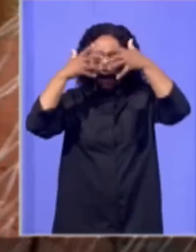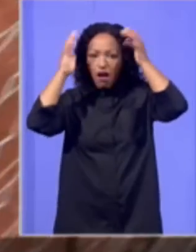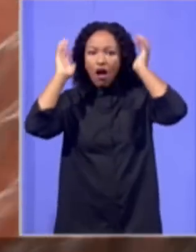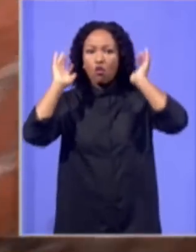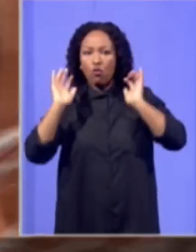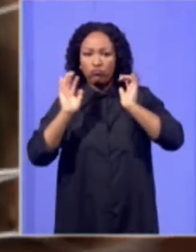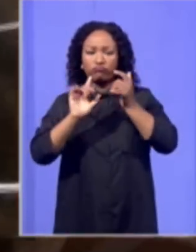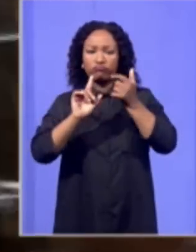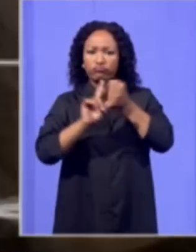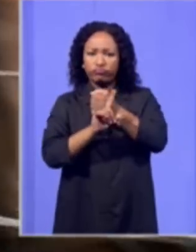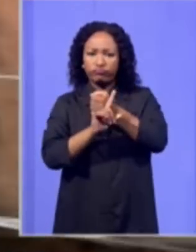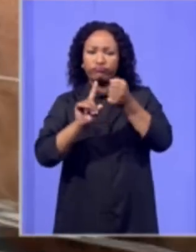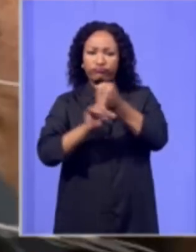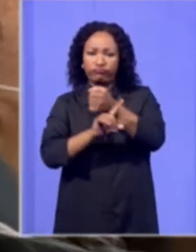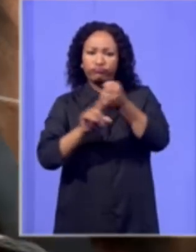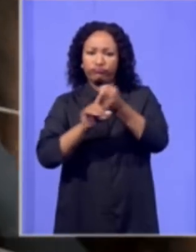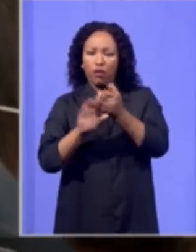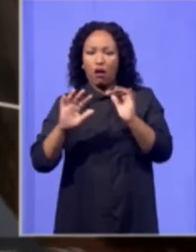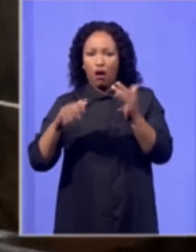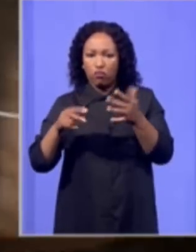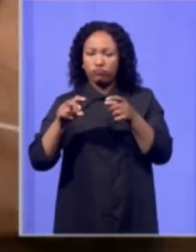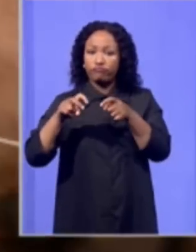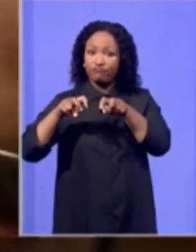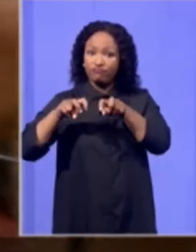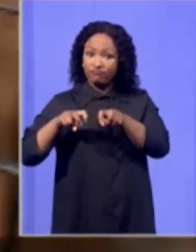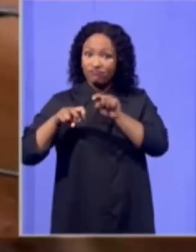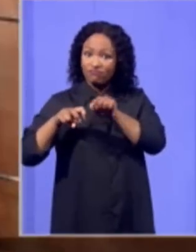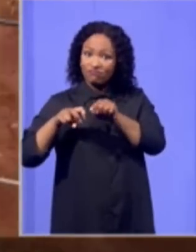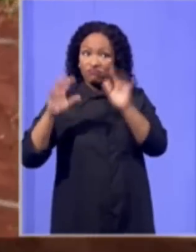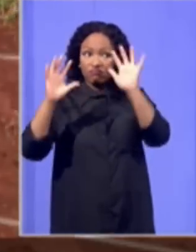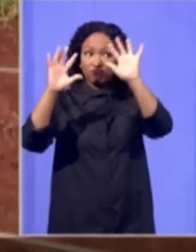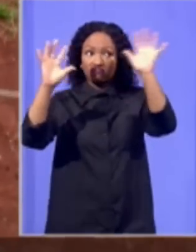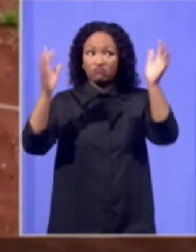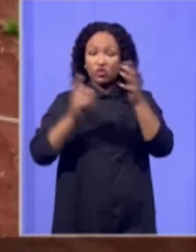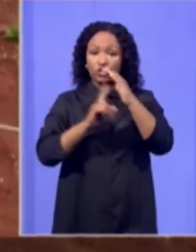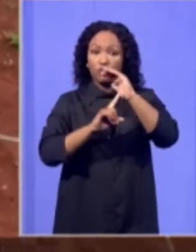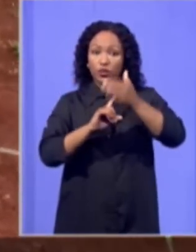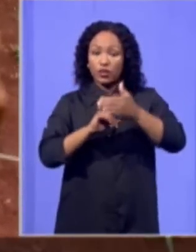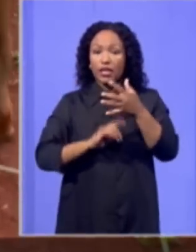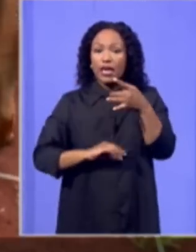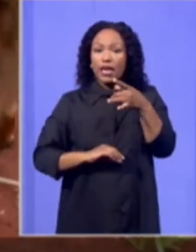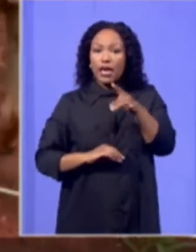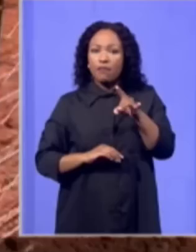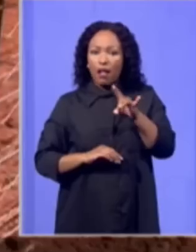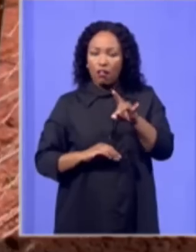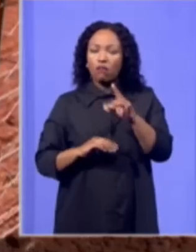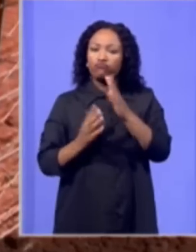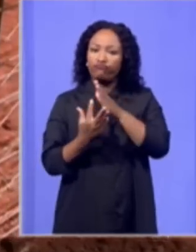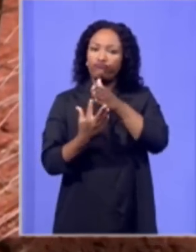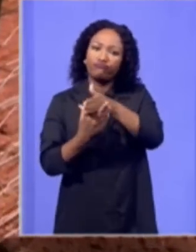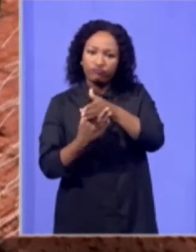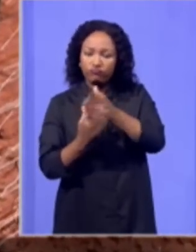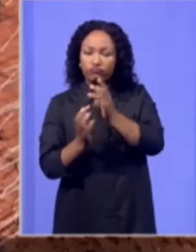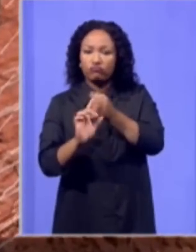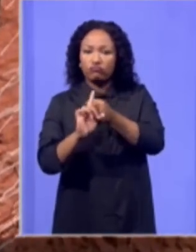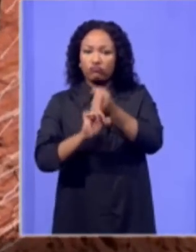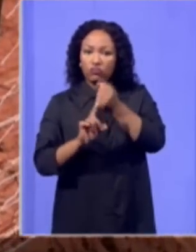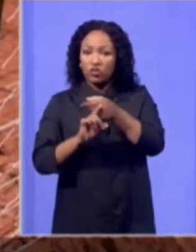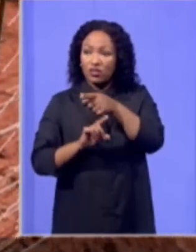ka gona. Mekgatlo ya lefase ya go lwela ditokelo tša diphoofolo e kile ya tsena seemo ka bogare mo di lwetšeng gore ditau